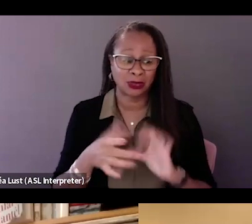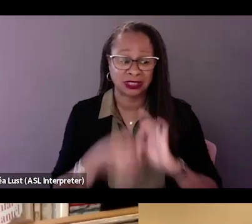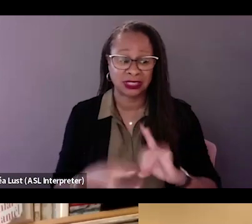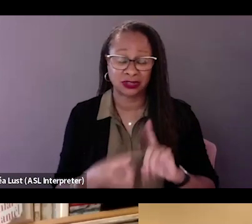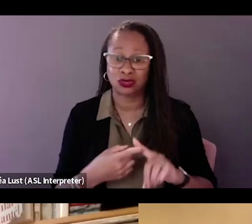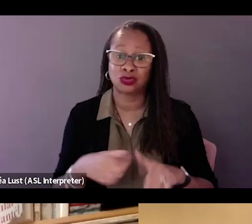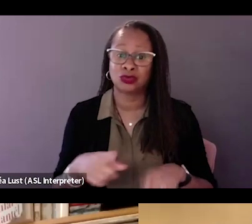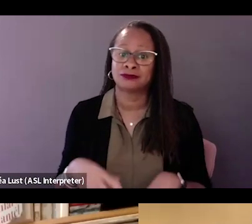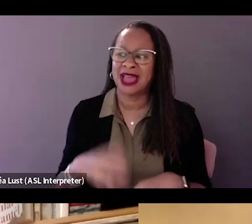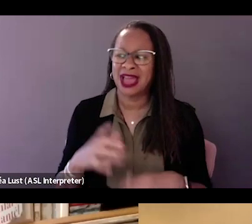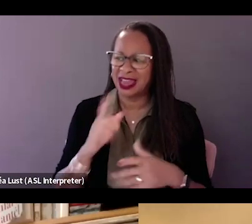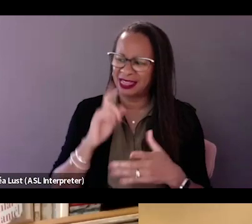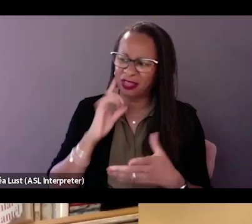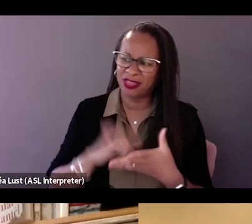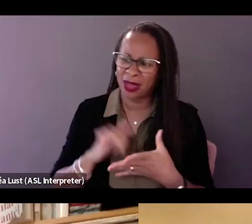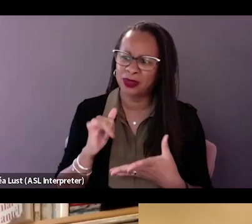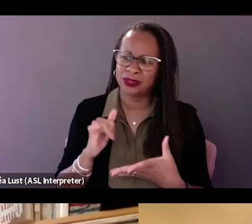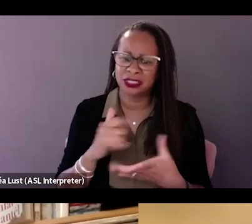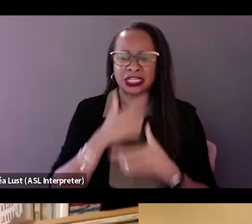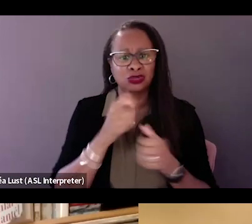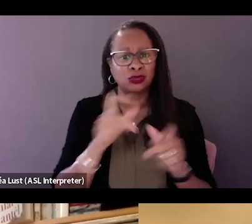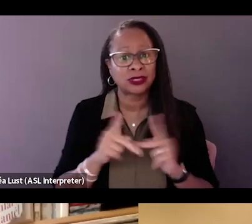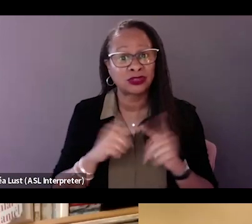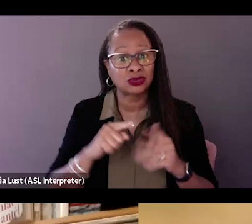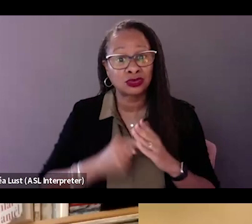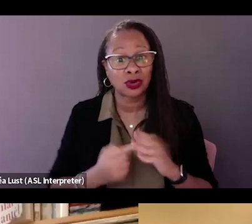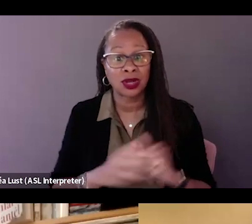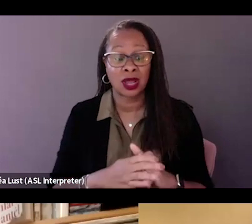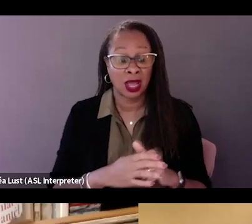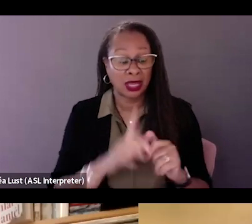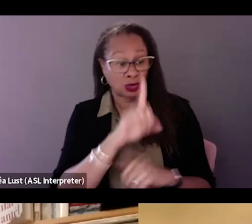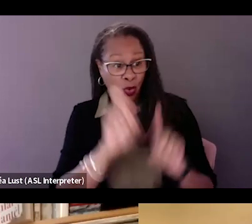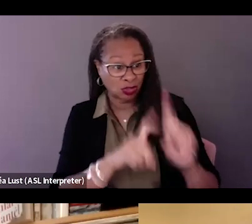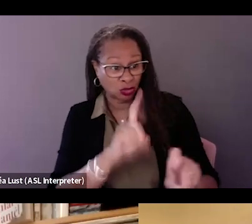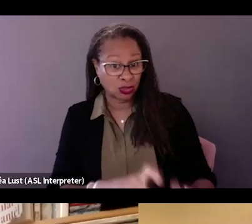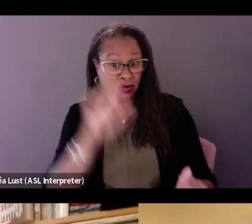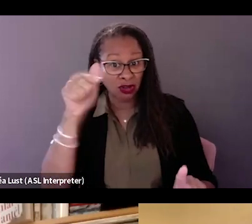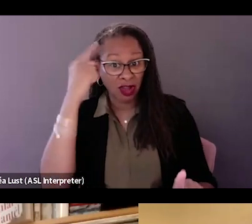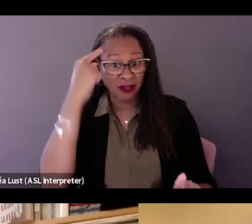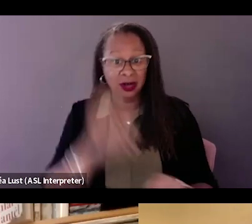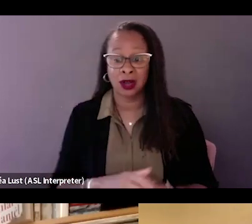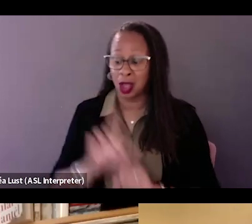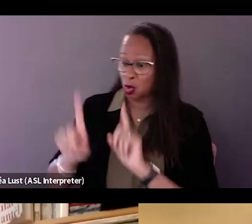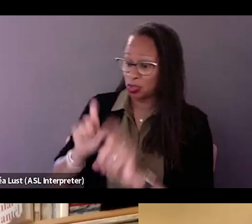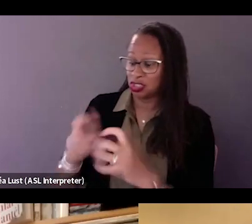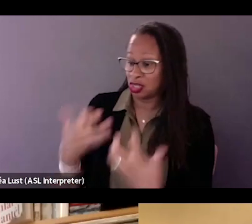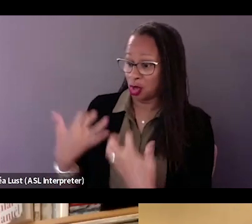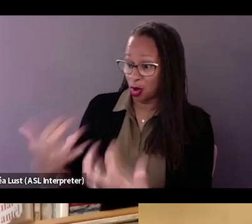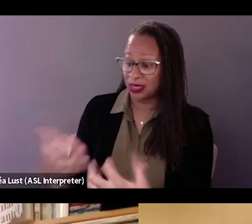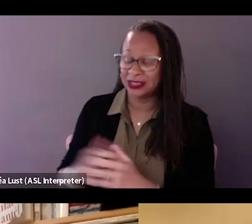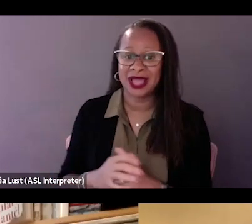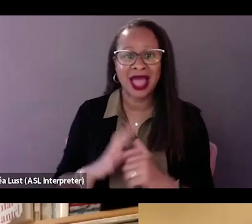to start. That, not only is he questioning governments, he's also questioning his audience, and he's also questioning his own relevance. And